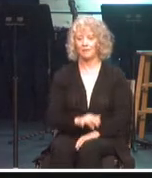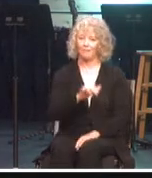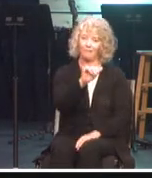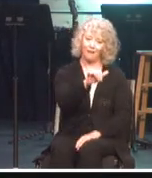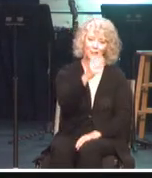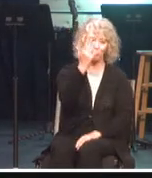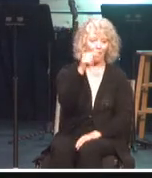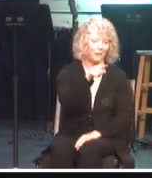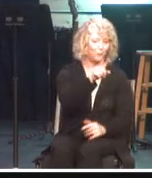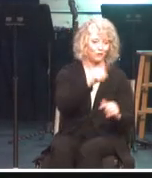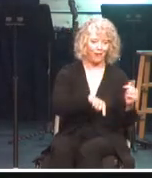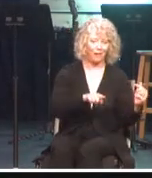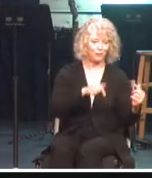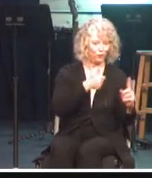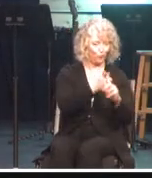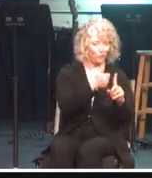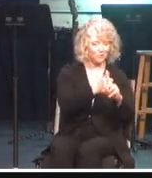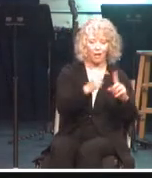come.